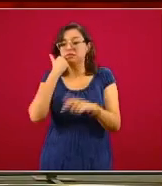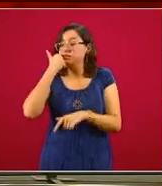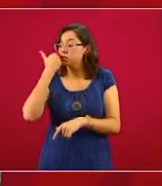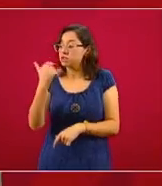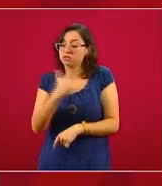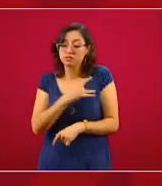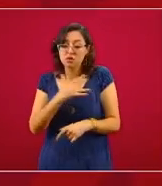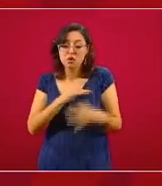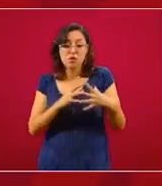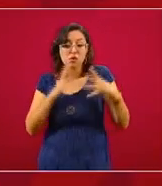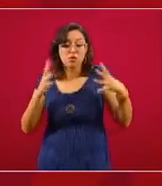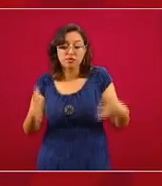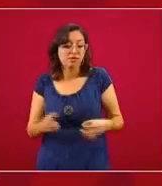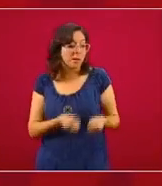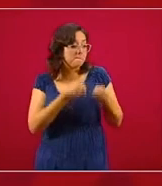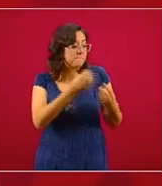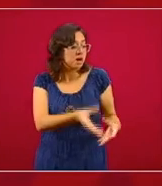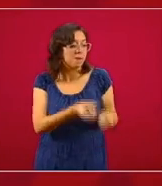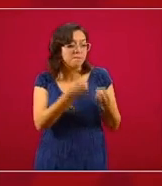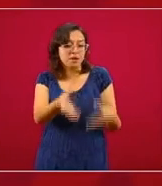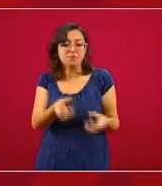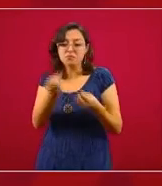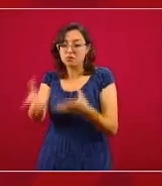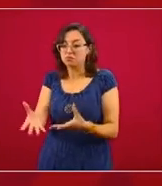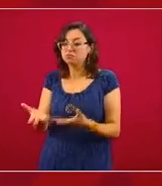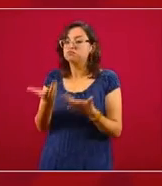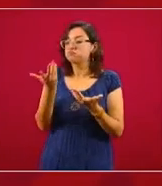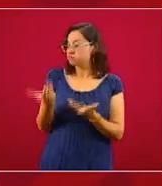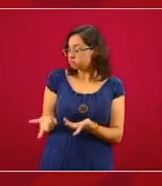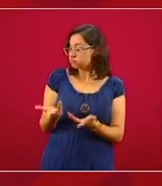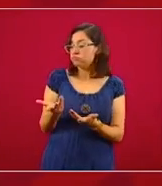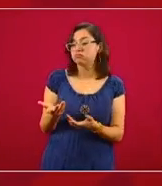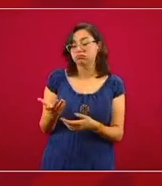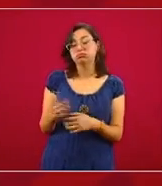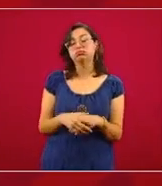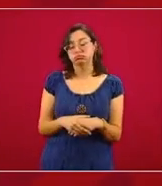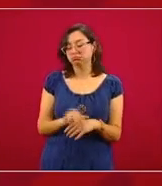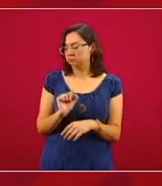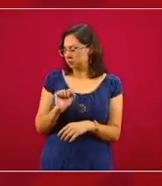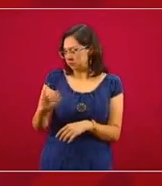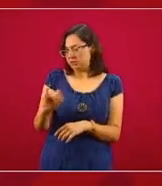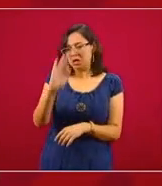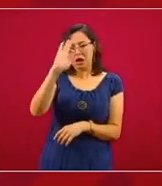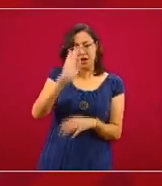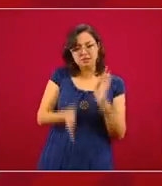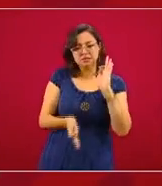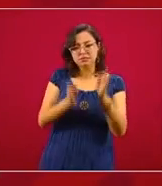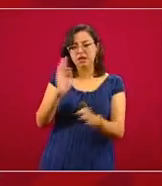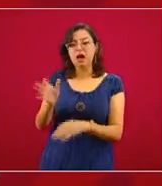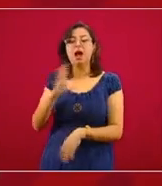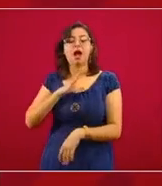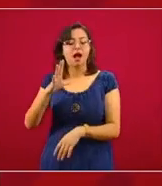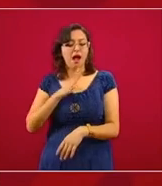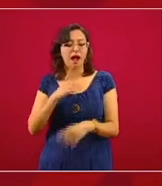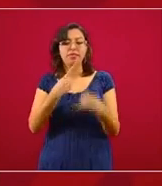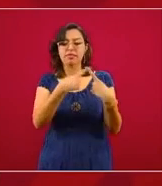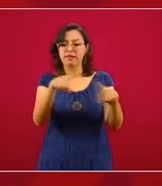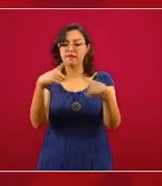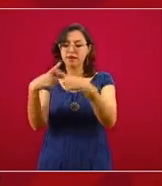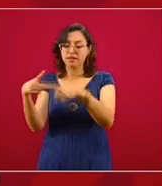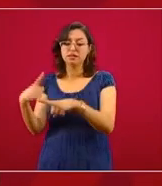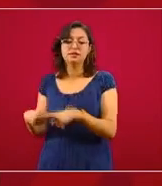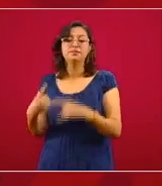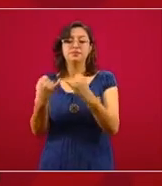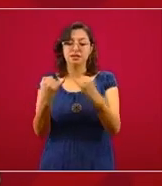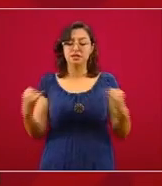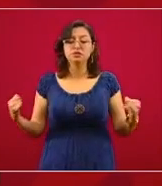donation with no ulterior motives are welcome, very welcome. We have numerous mechanisms for